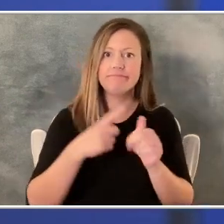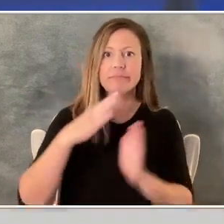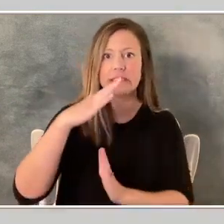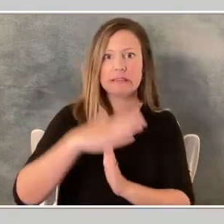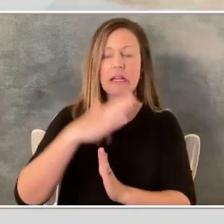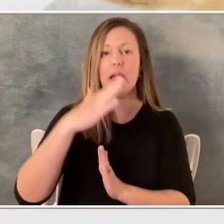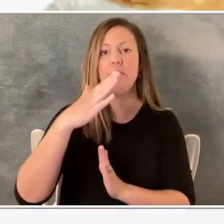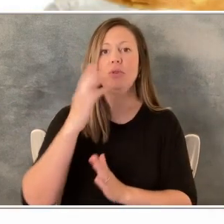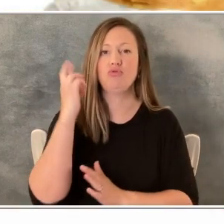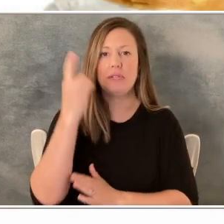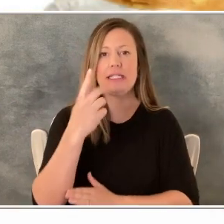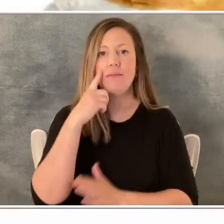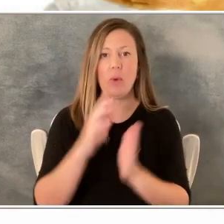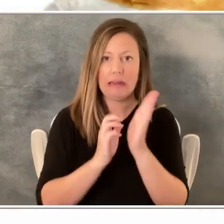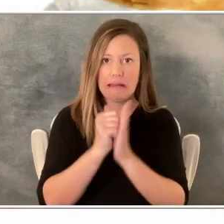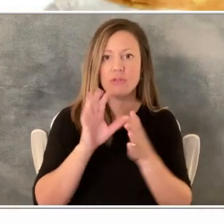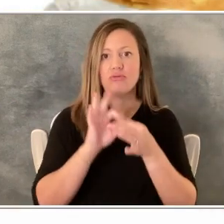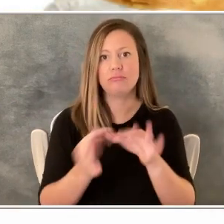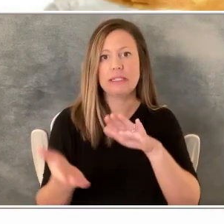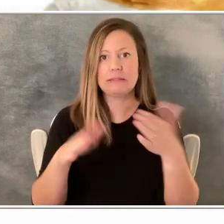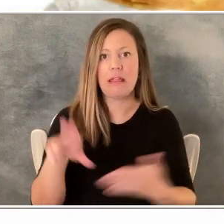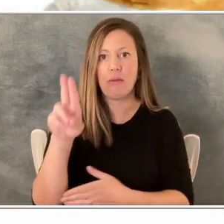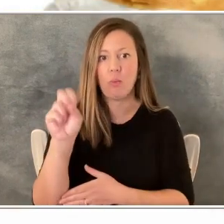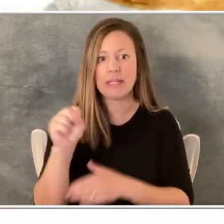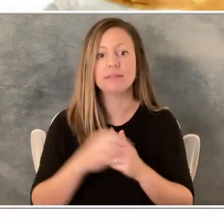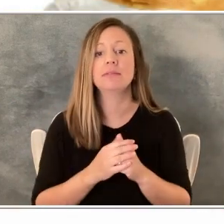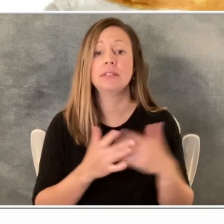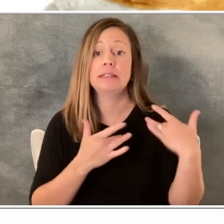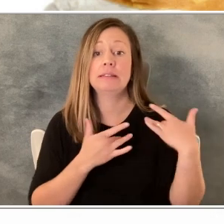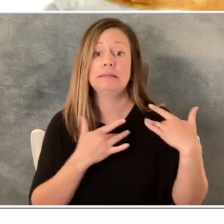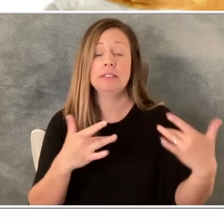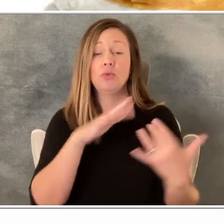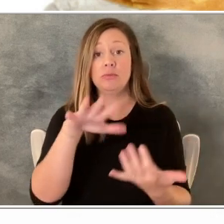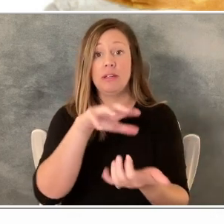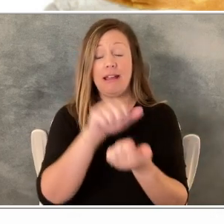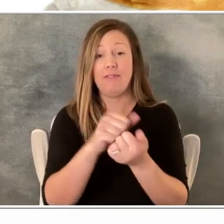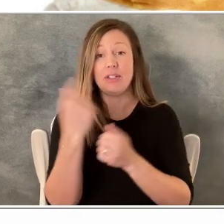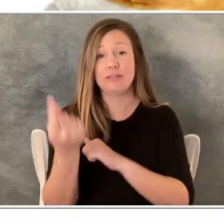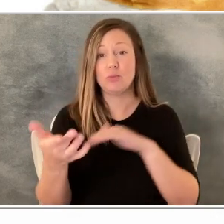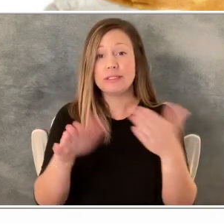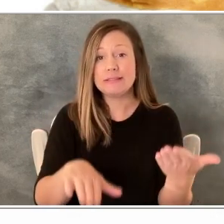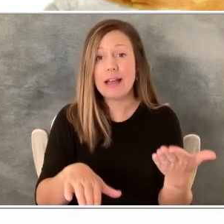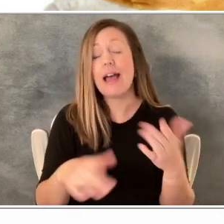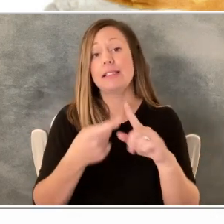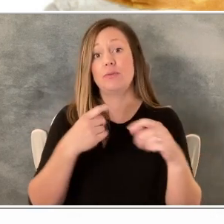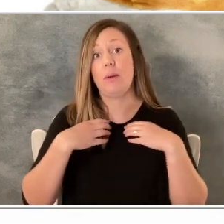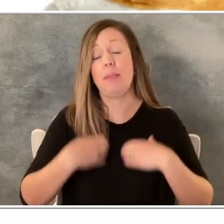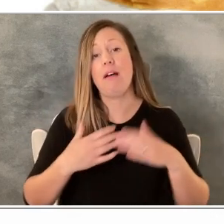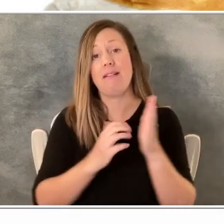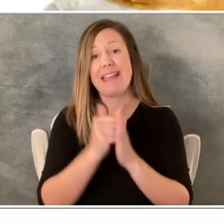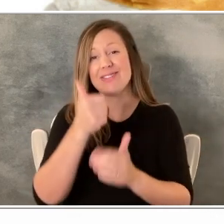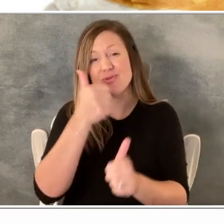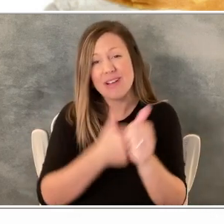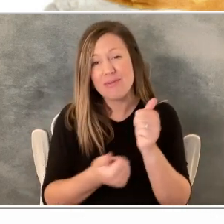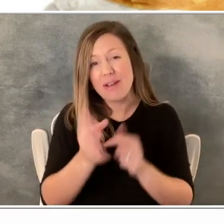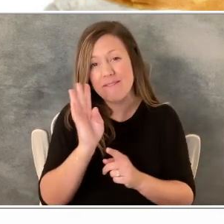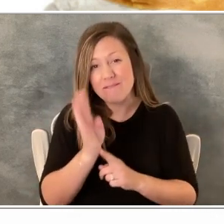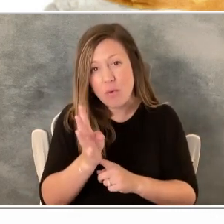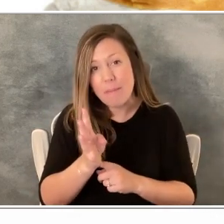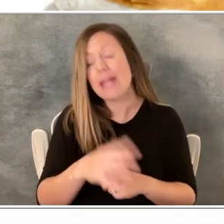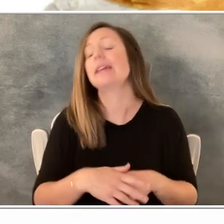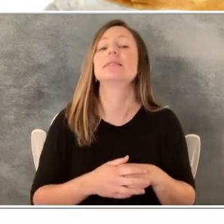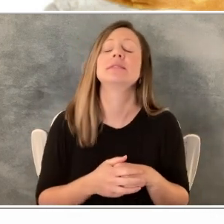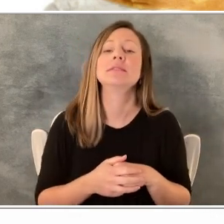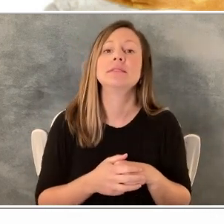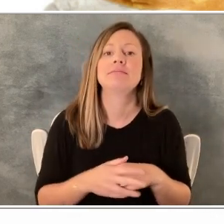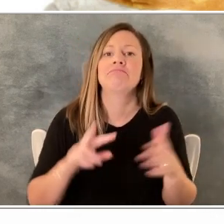United States. In the U.S., on average, someone dies from lung cancer every 4 minutes, according to the American Cancer Society. That is